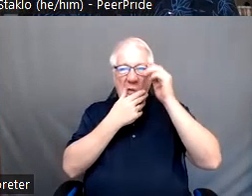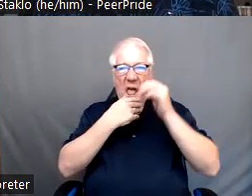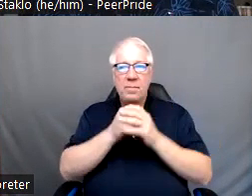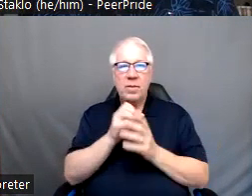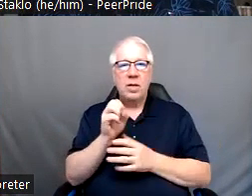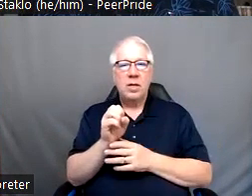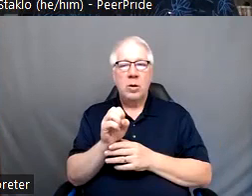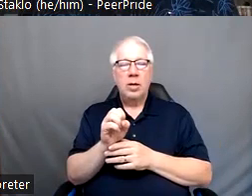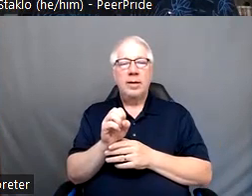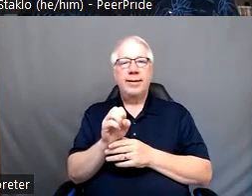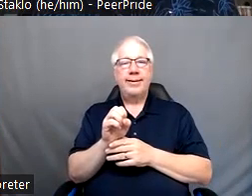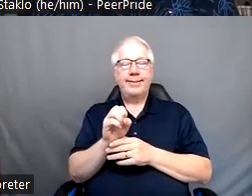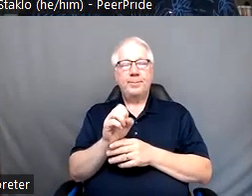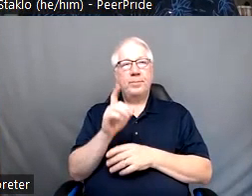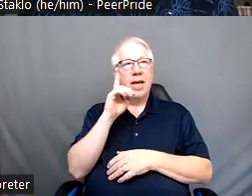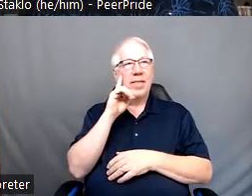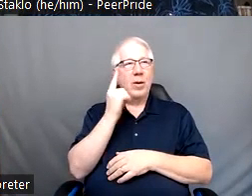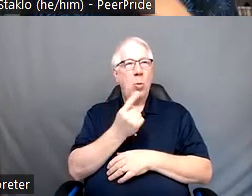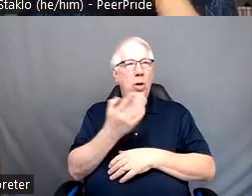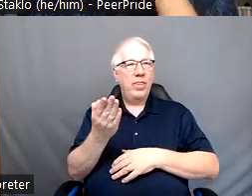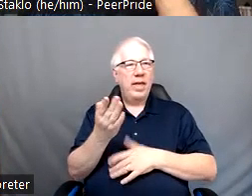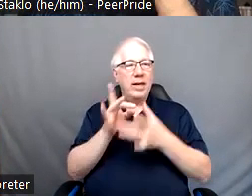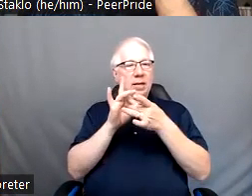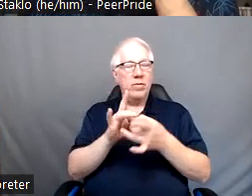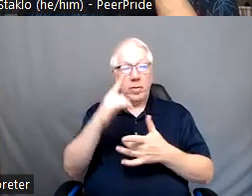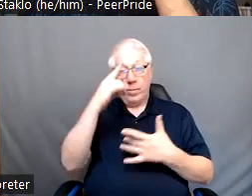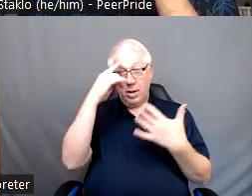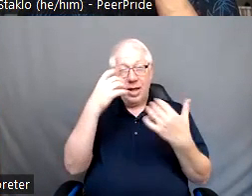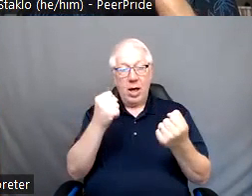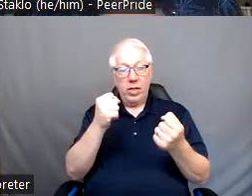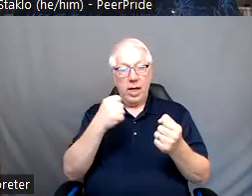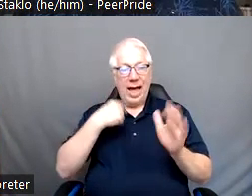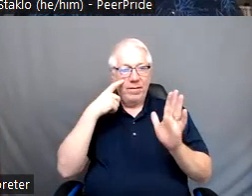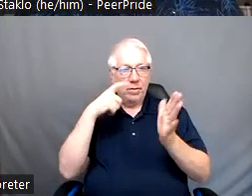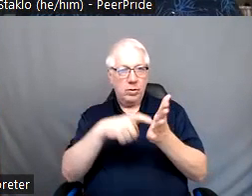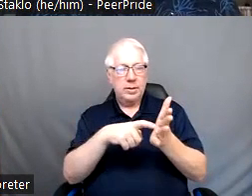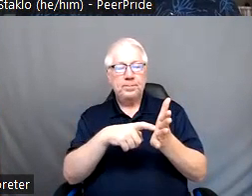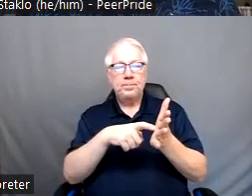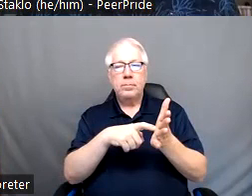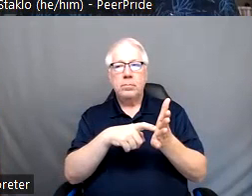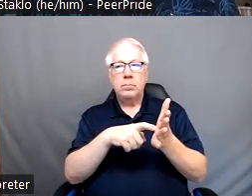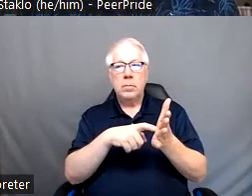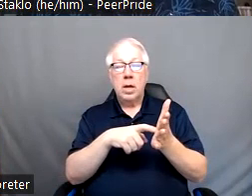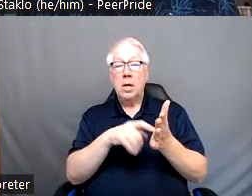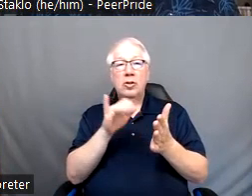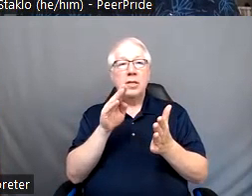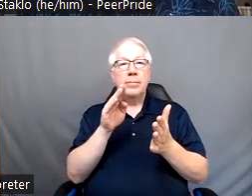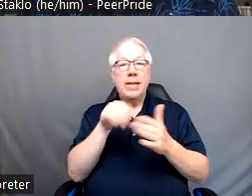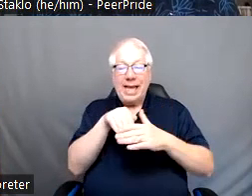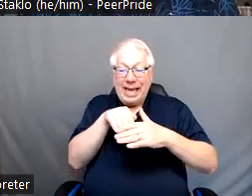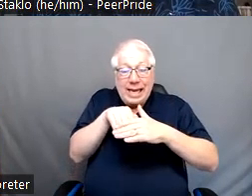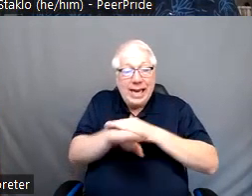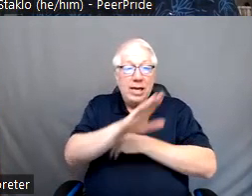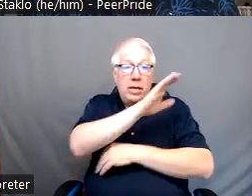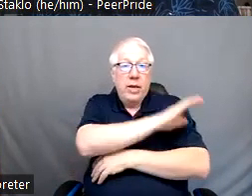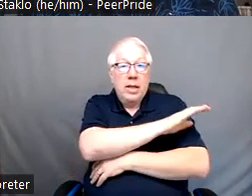So I think one of the things in terms of mental health needs that I see is even just like getting into the clinic, because